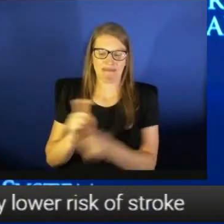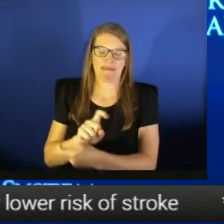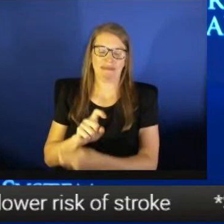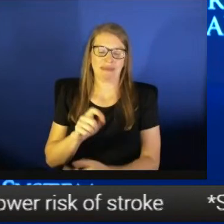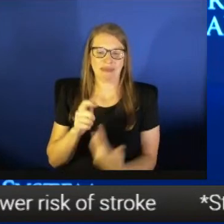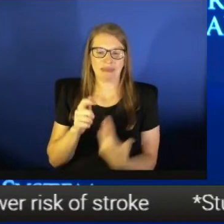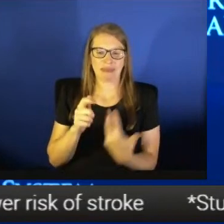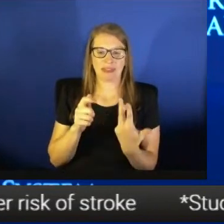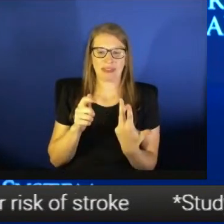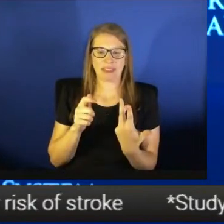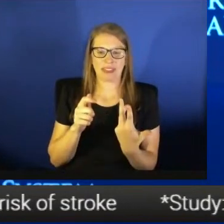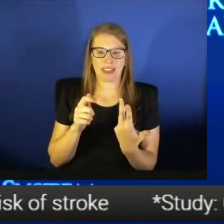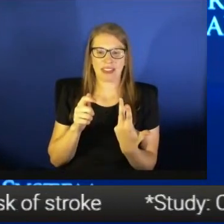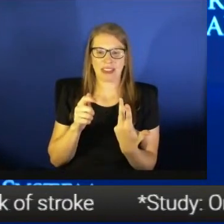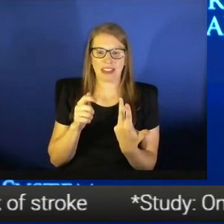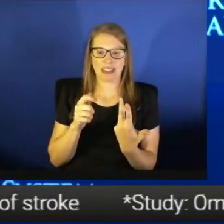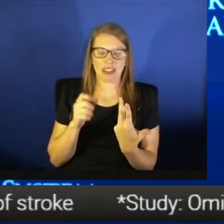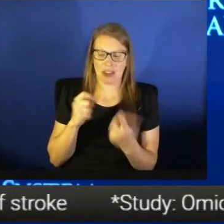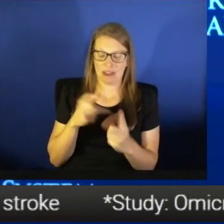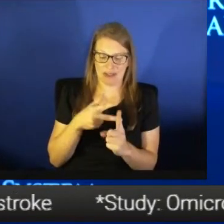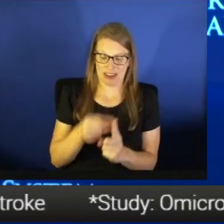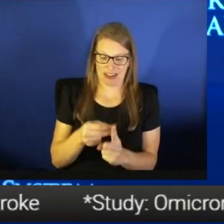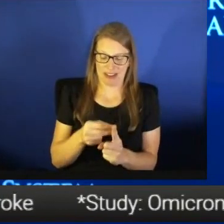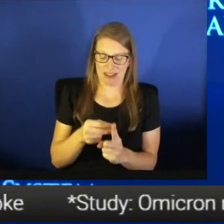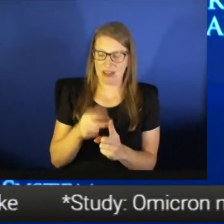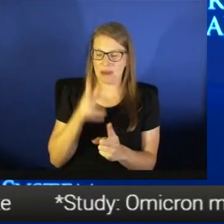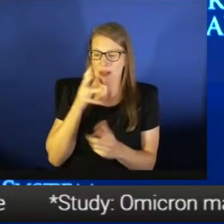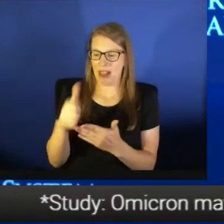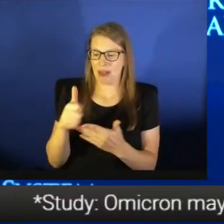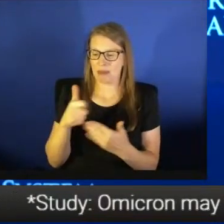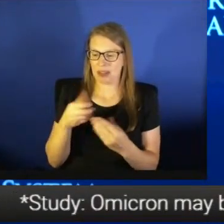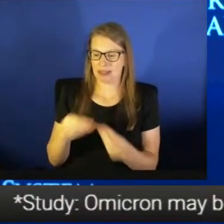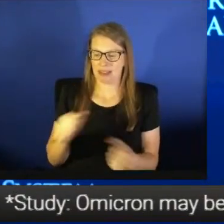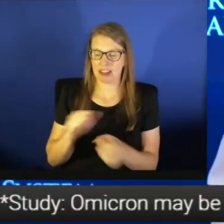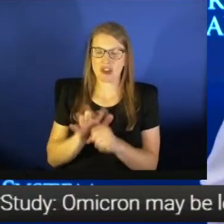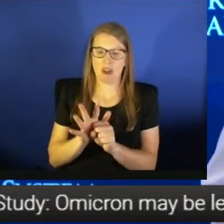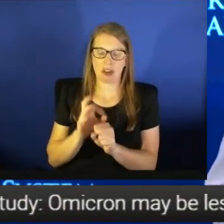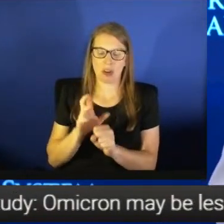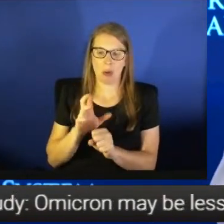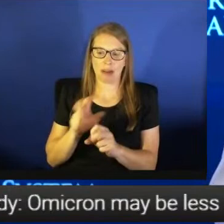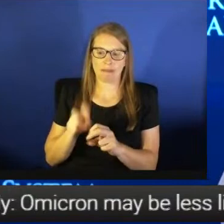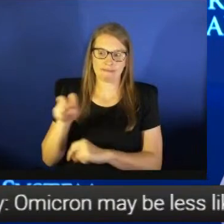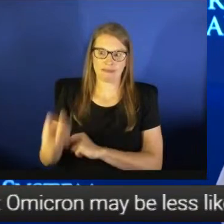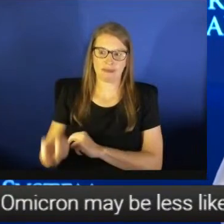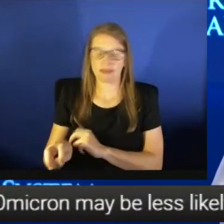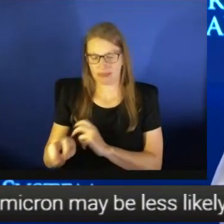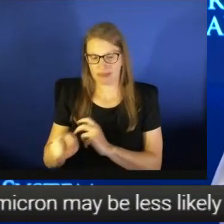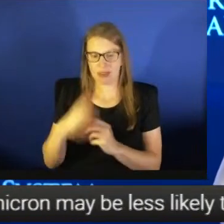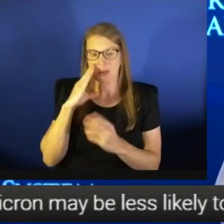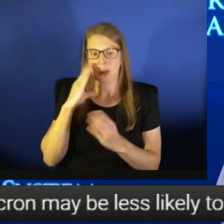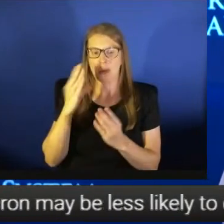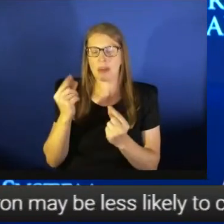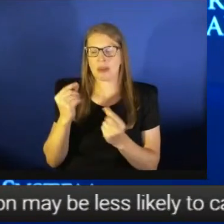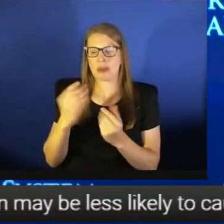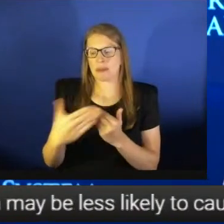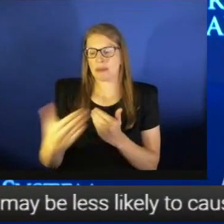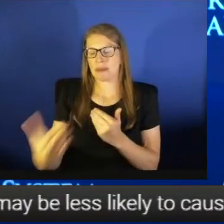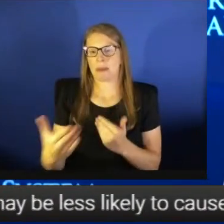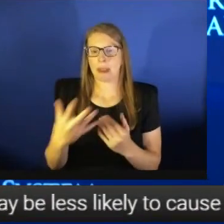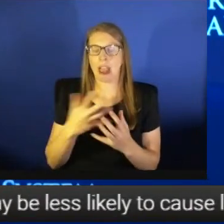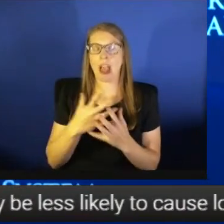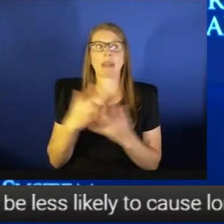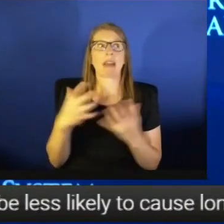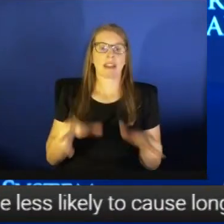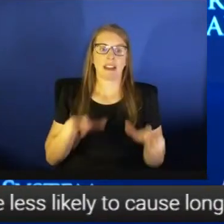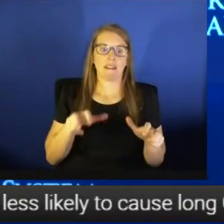to get to getting past COVID. And so there's lots of very selfish reasons for